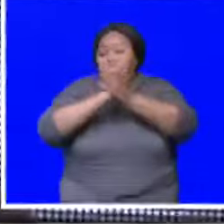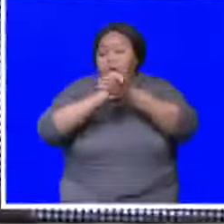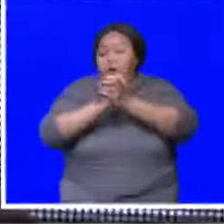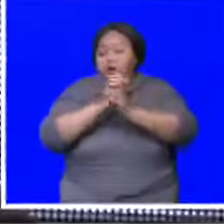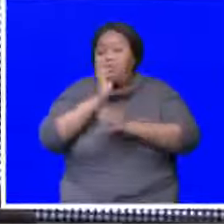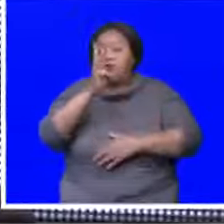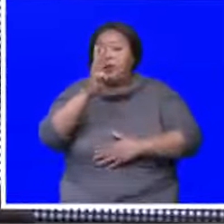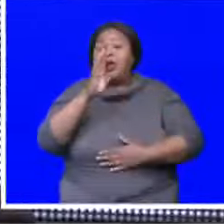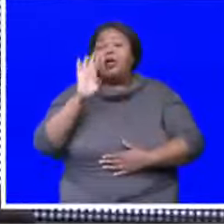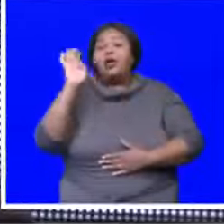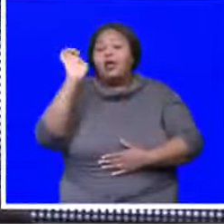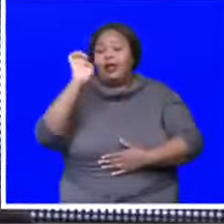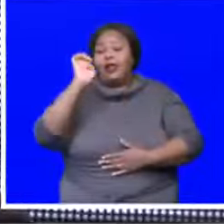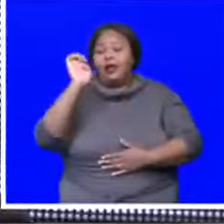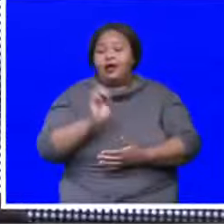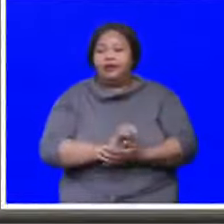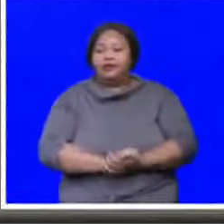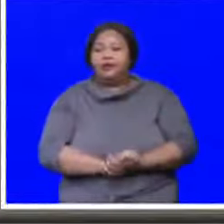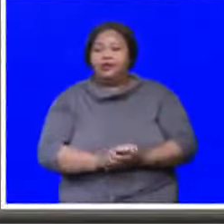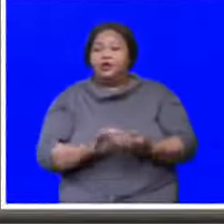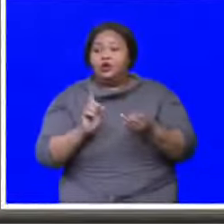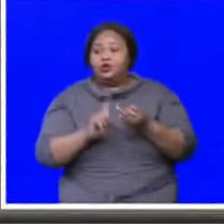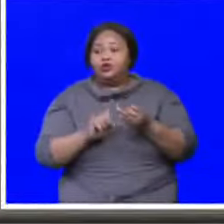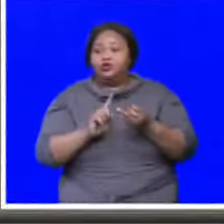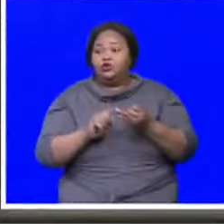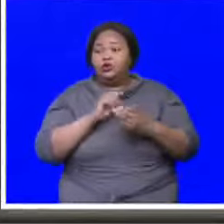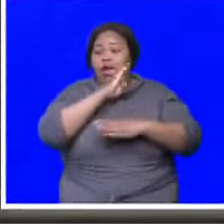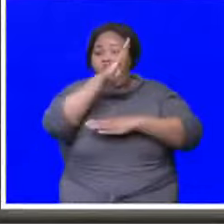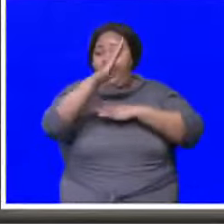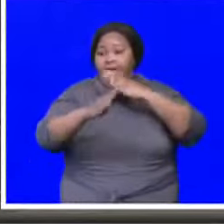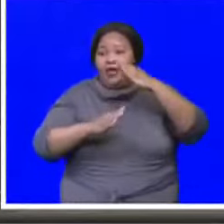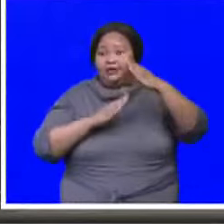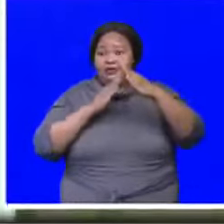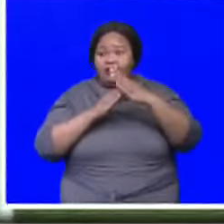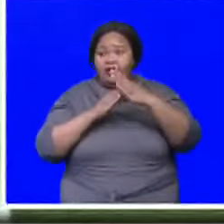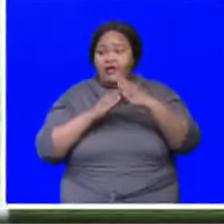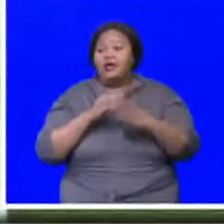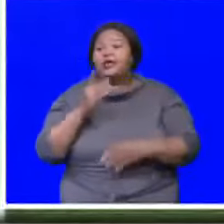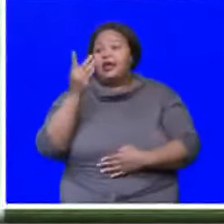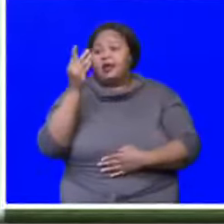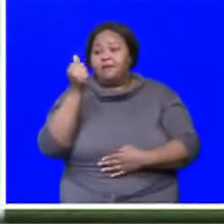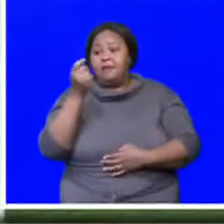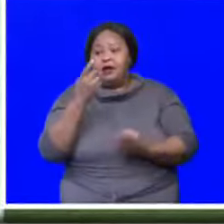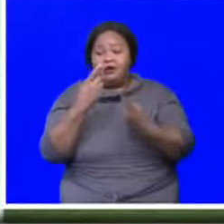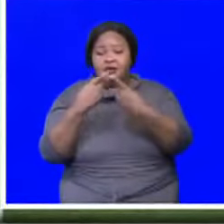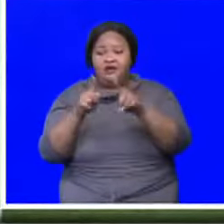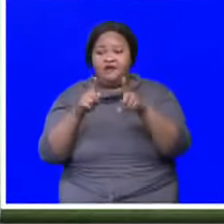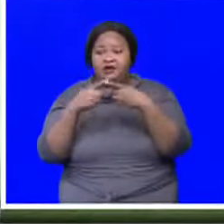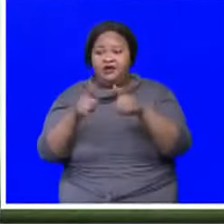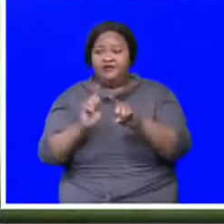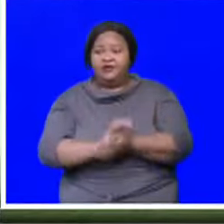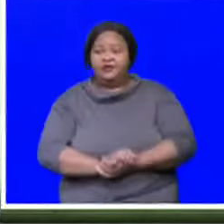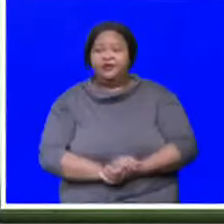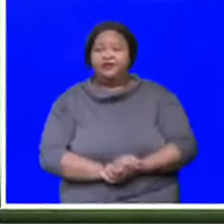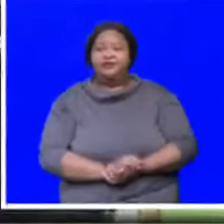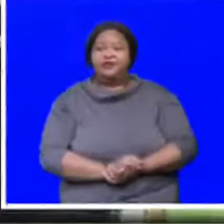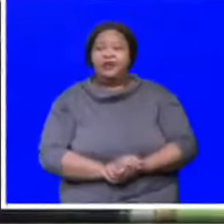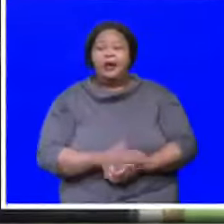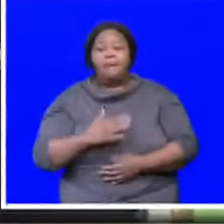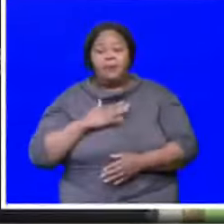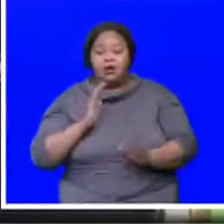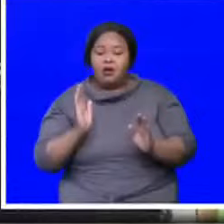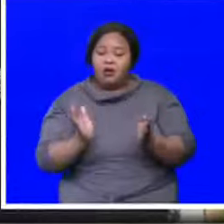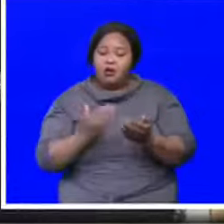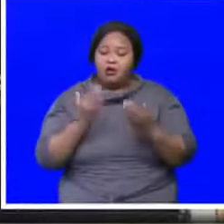Lilangeni, and the rich history depicted by our banknotes and coins. I want to encourage all of you here